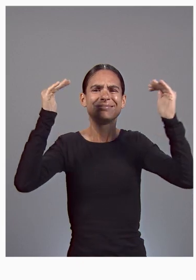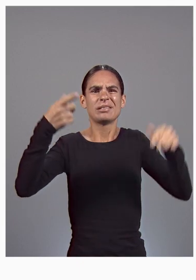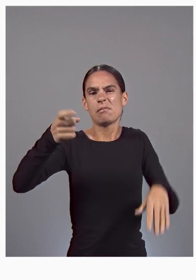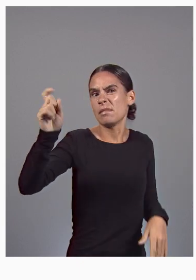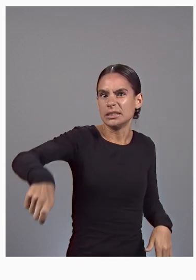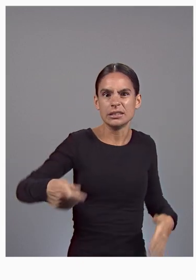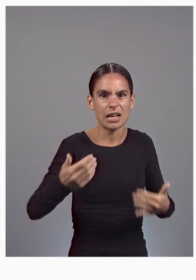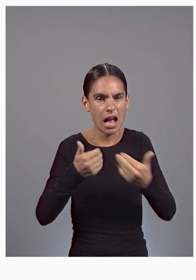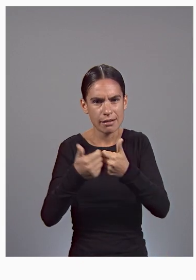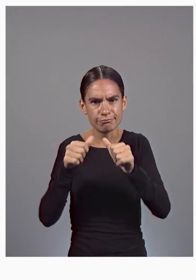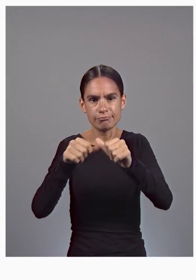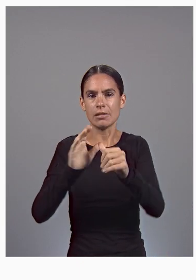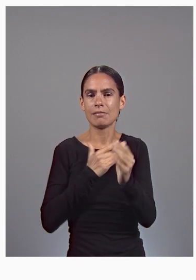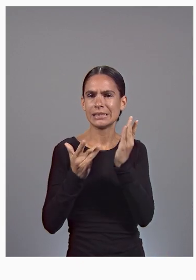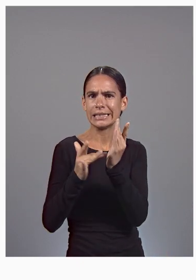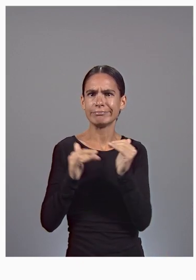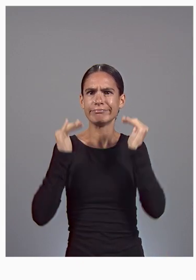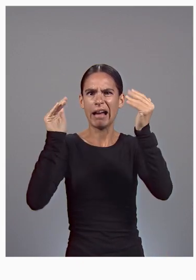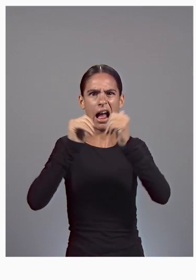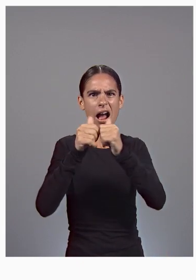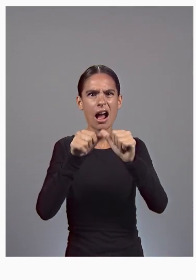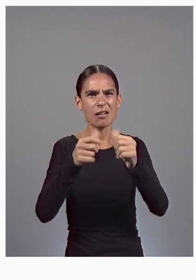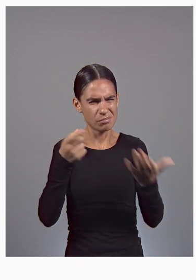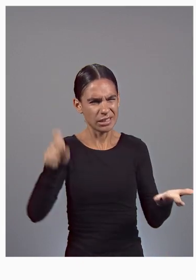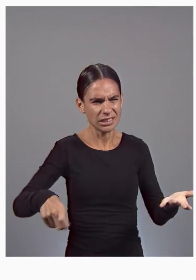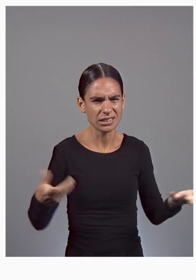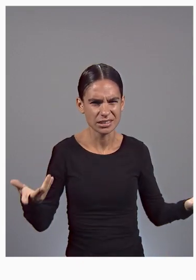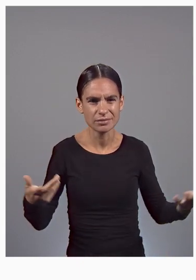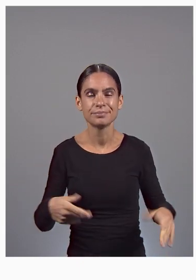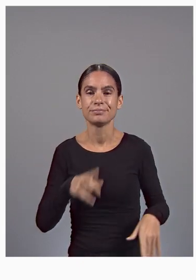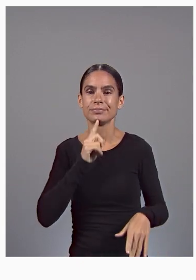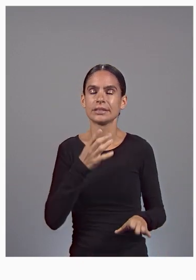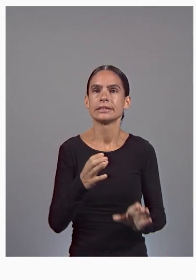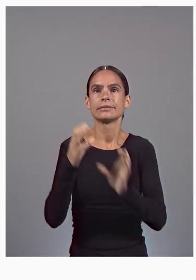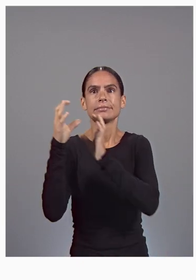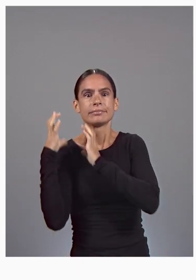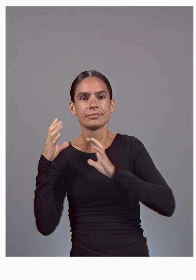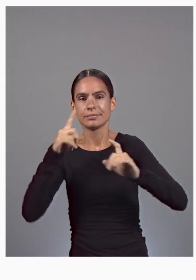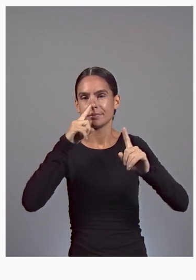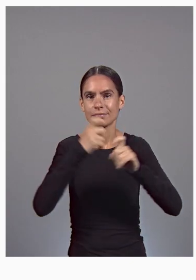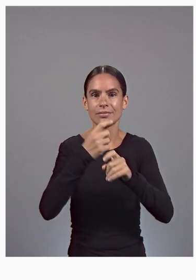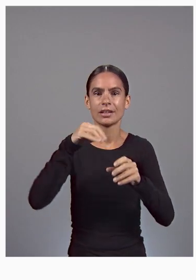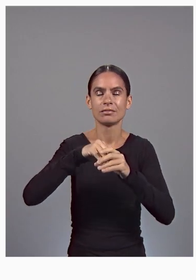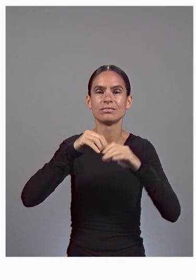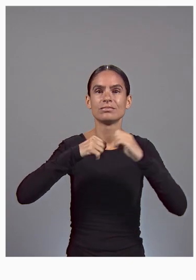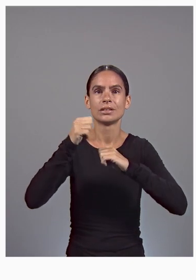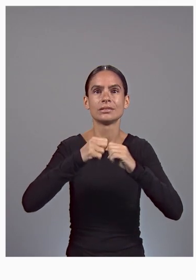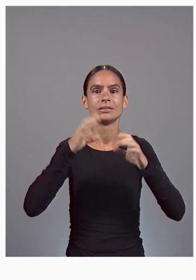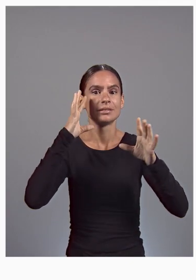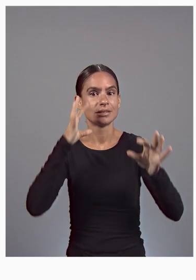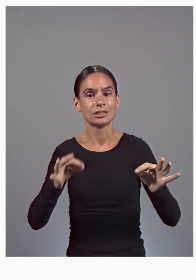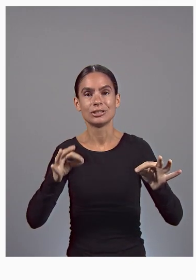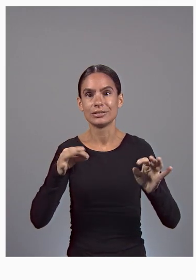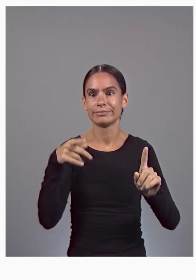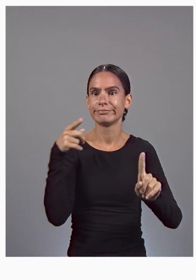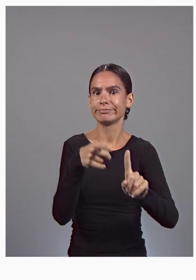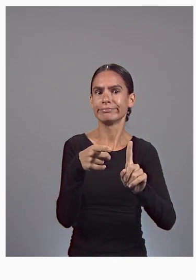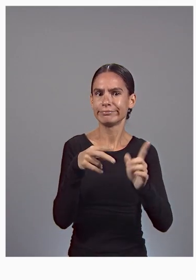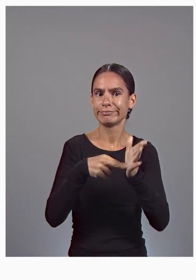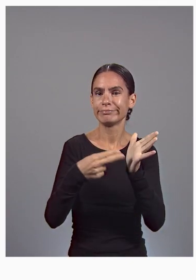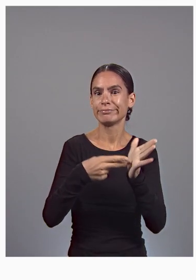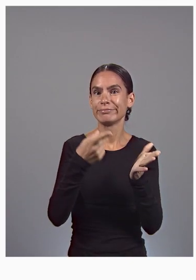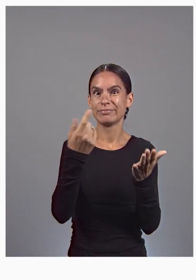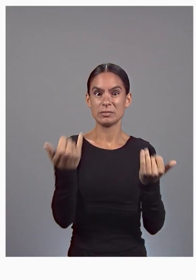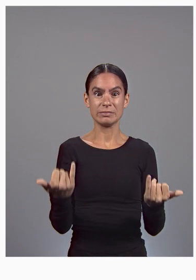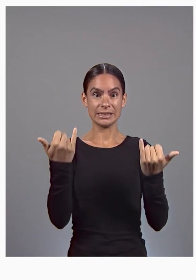advancements you're making in technology. The burden and complexity of infrastructure decision-making you have today will disappear through the power of AI